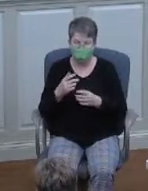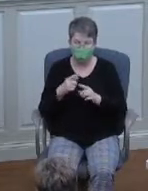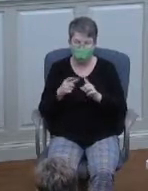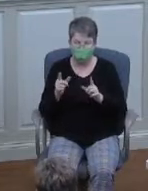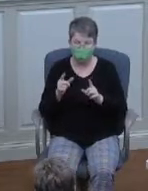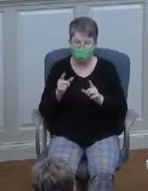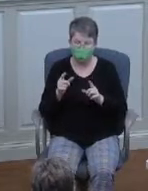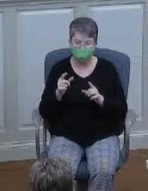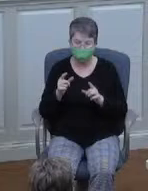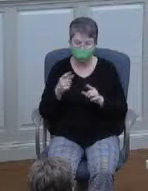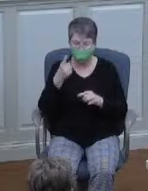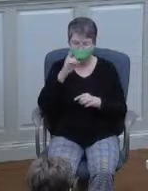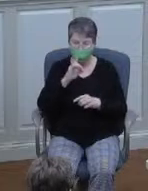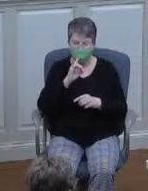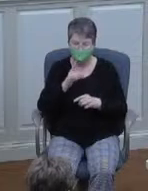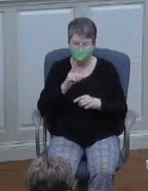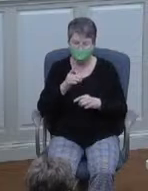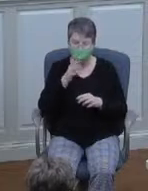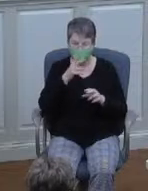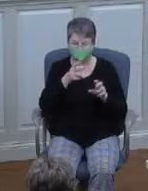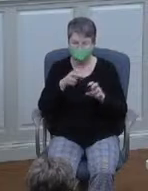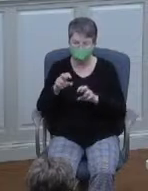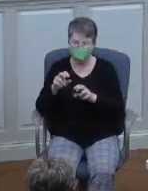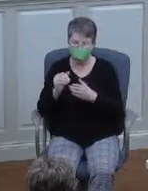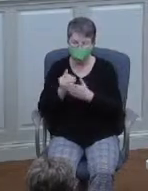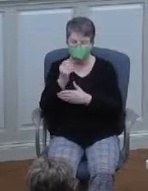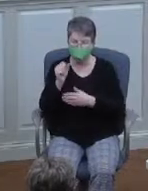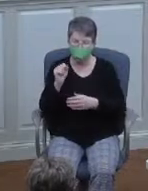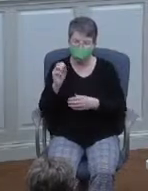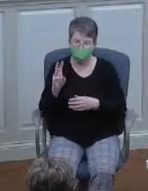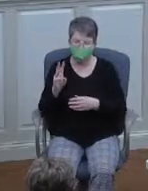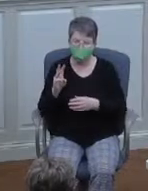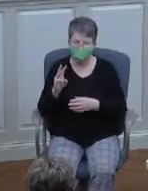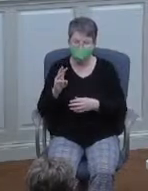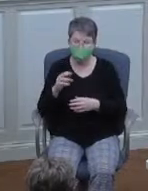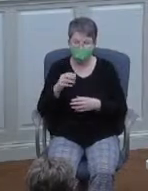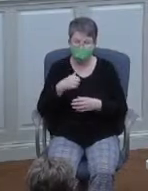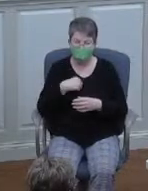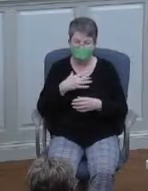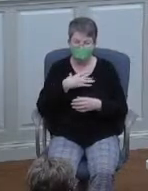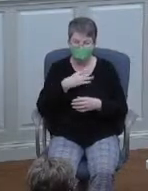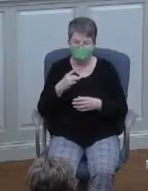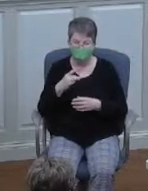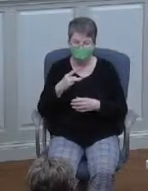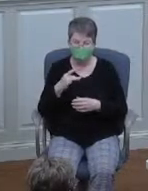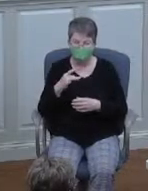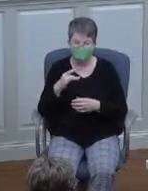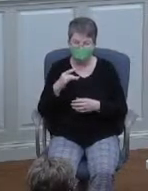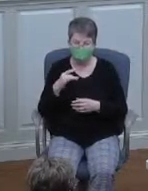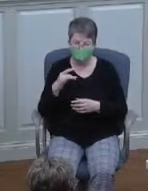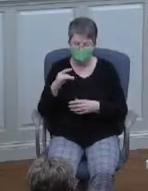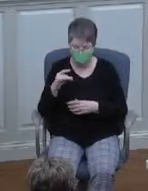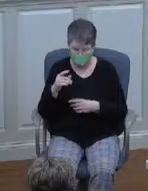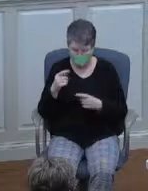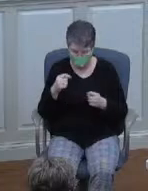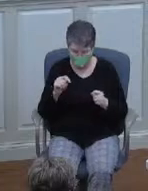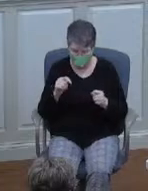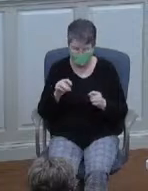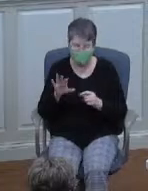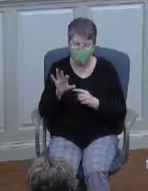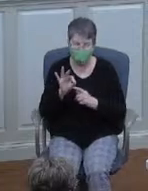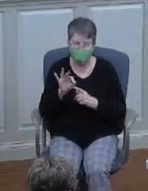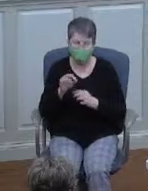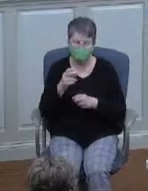But definitely when we transition into the new software, Cassell, so we would like to try to pick a